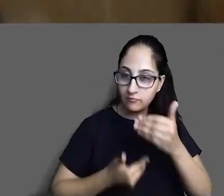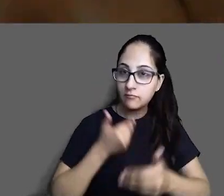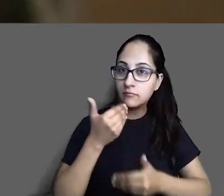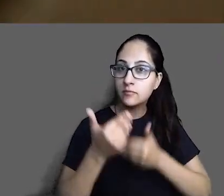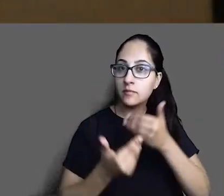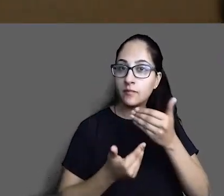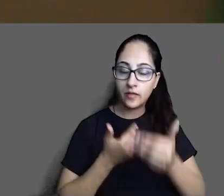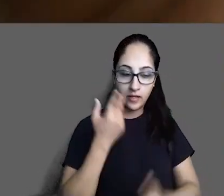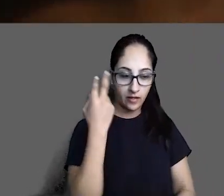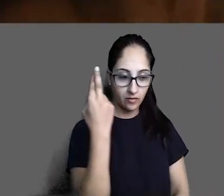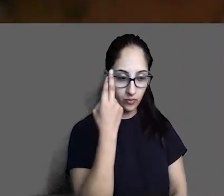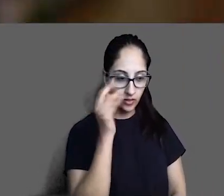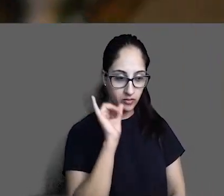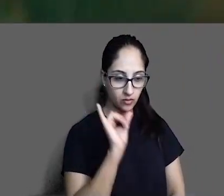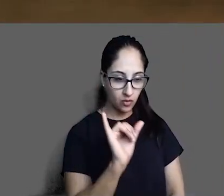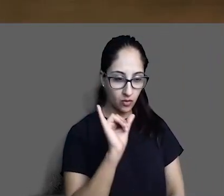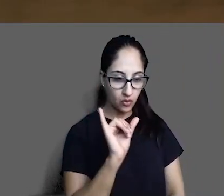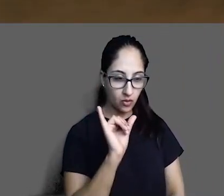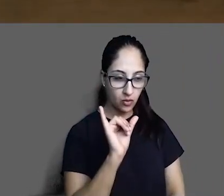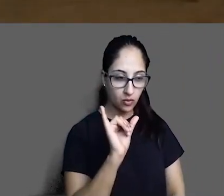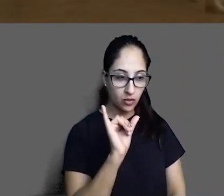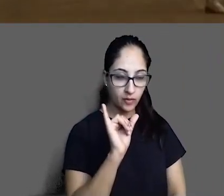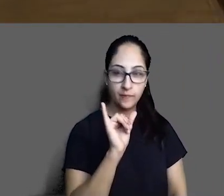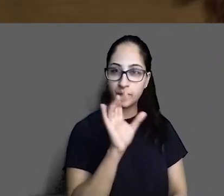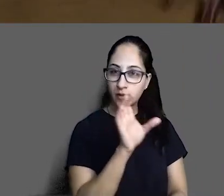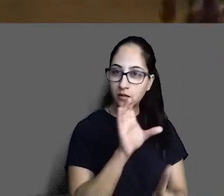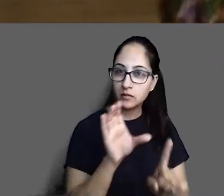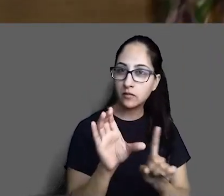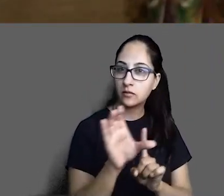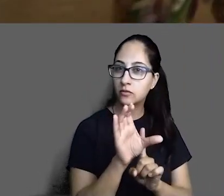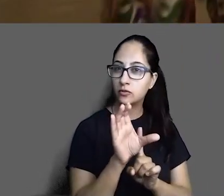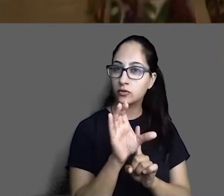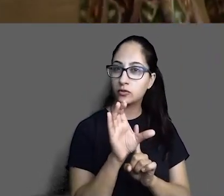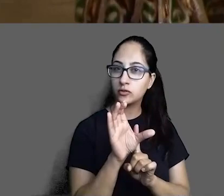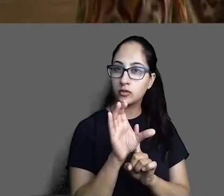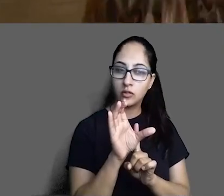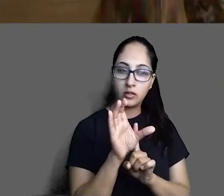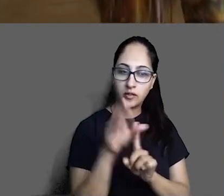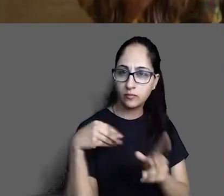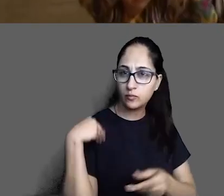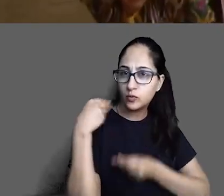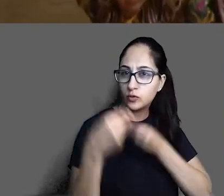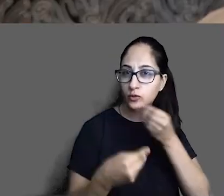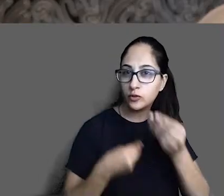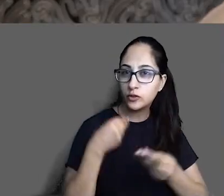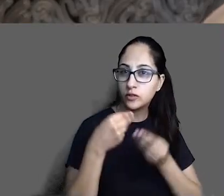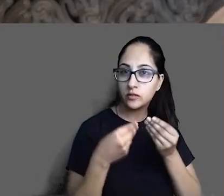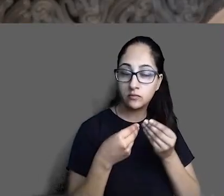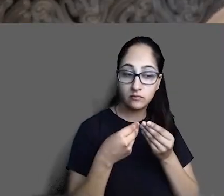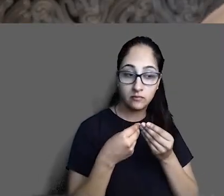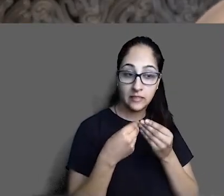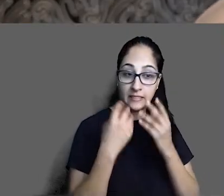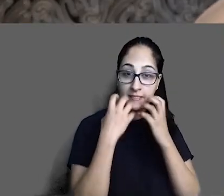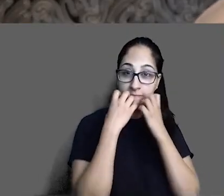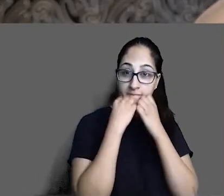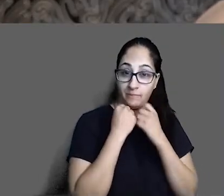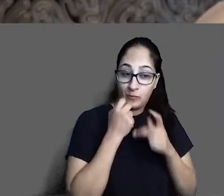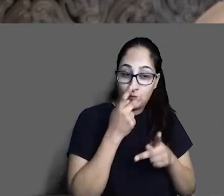only preserve the tradition and help the tradition in a very limited way if we